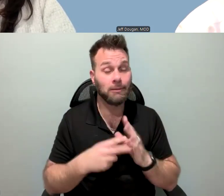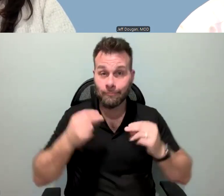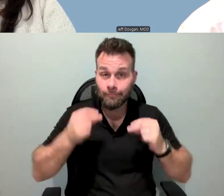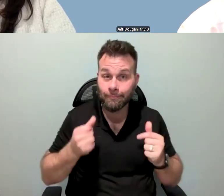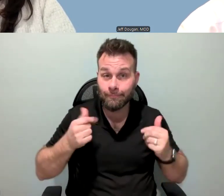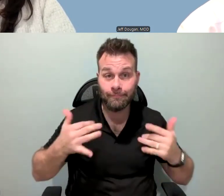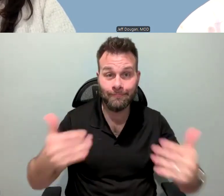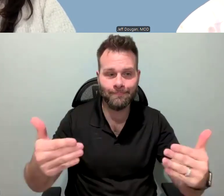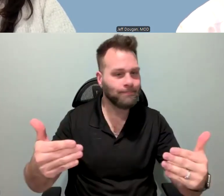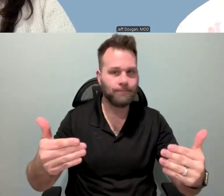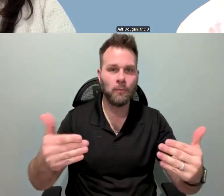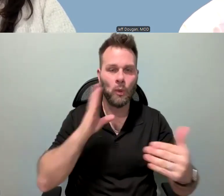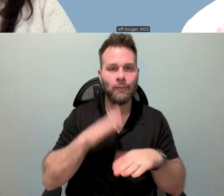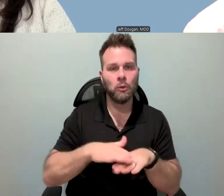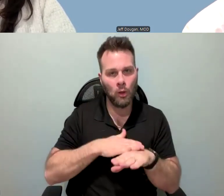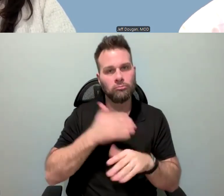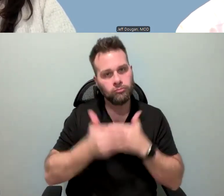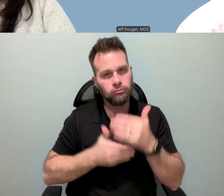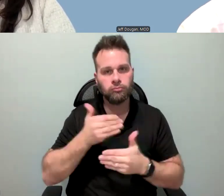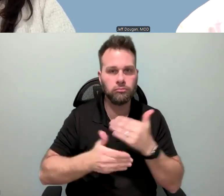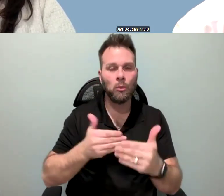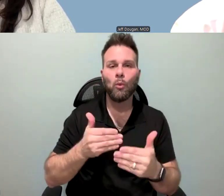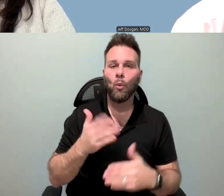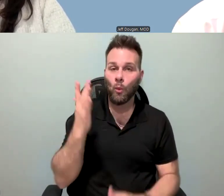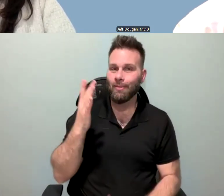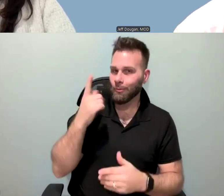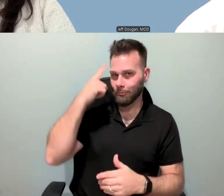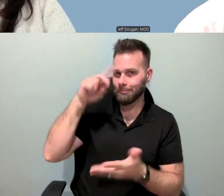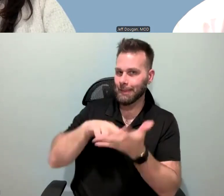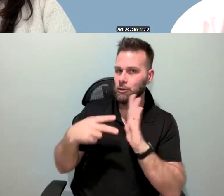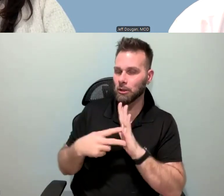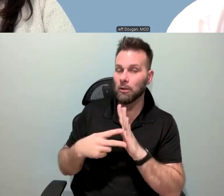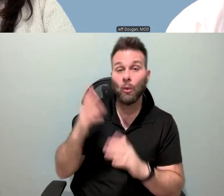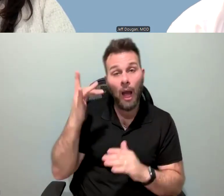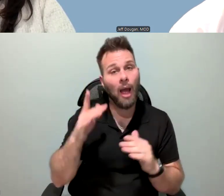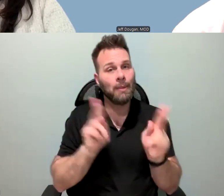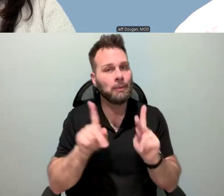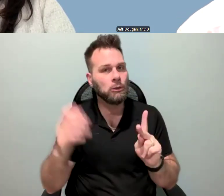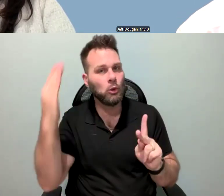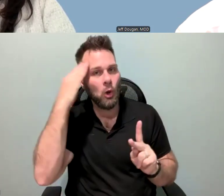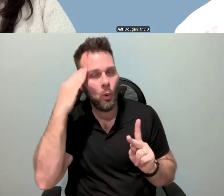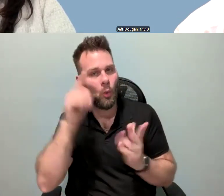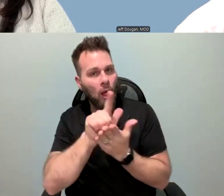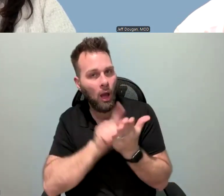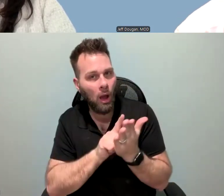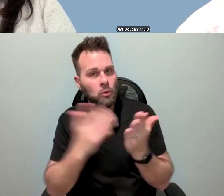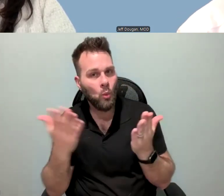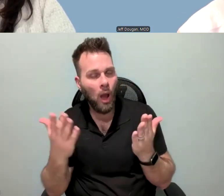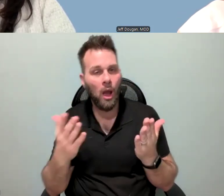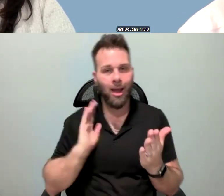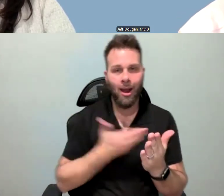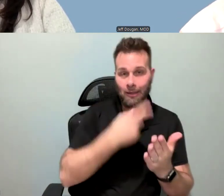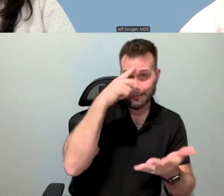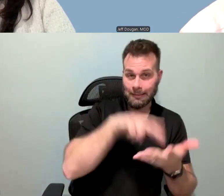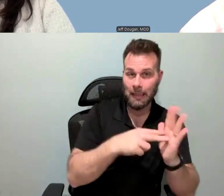purpose because, we need to ensure that the laws are being met. People are aware of what we're doing and things like that. So